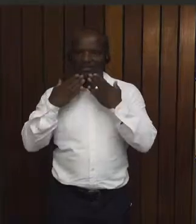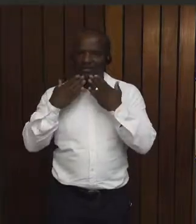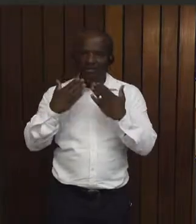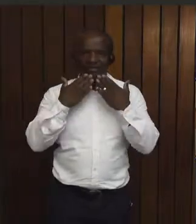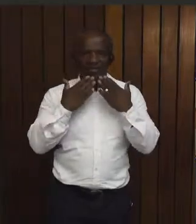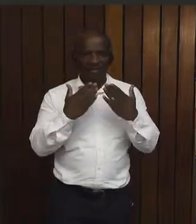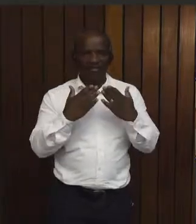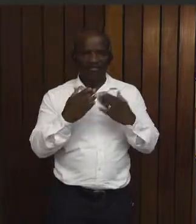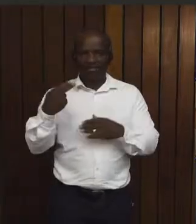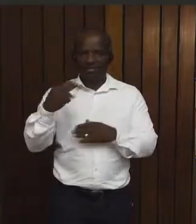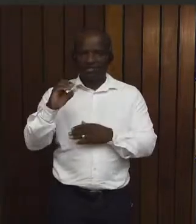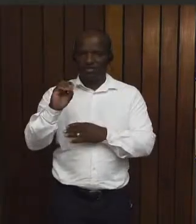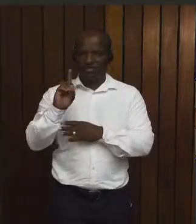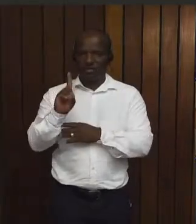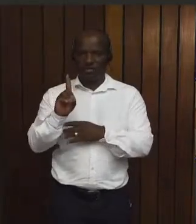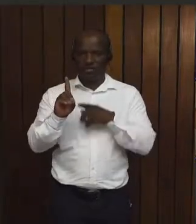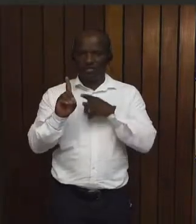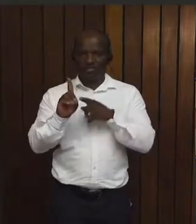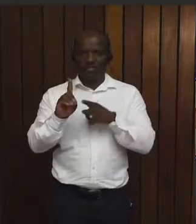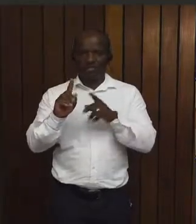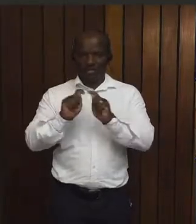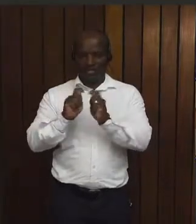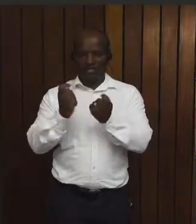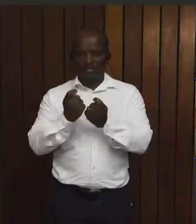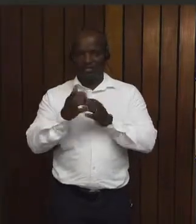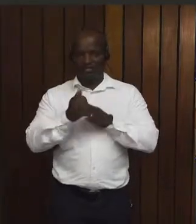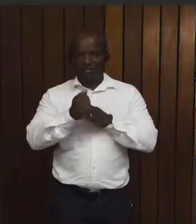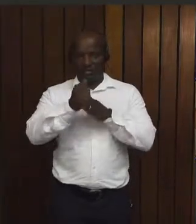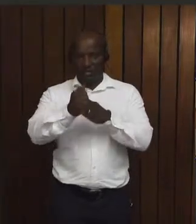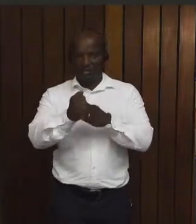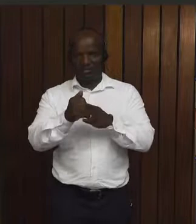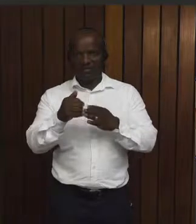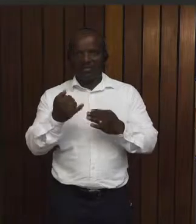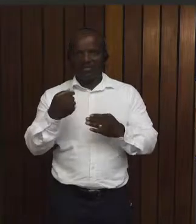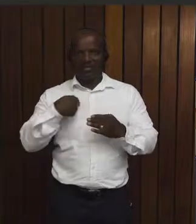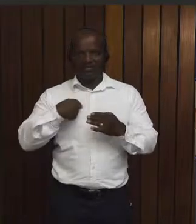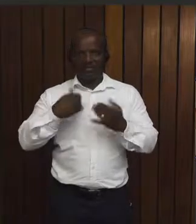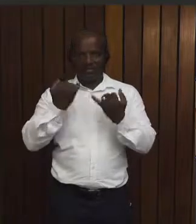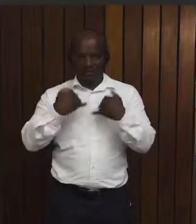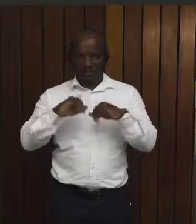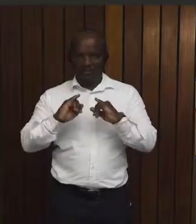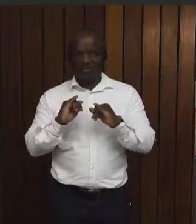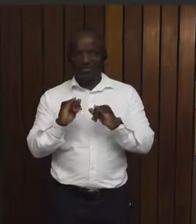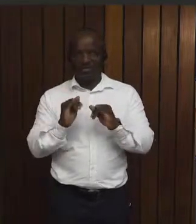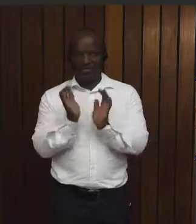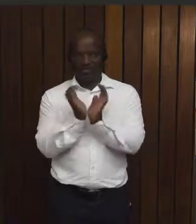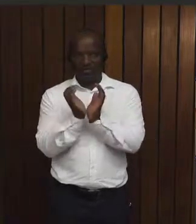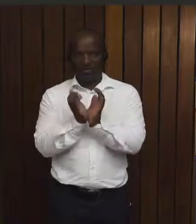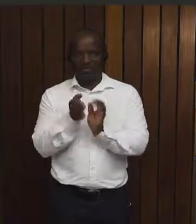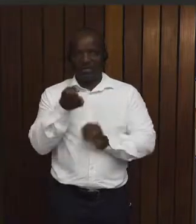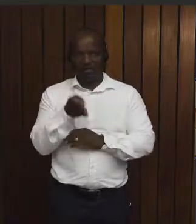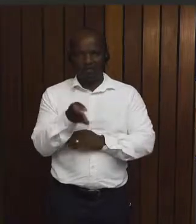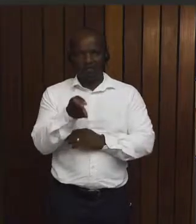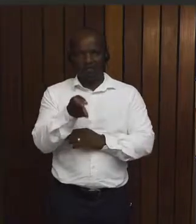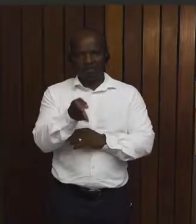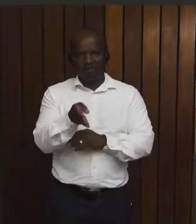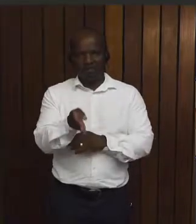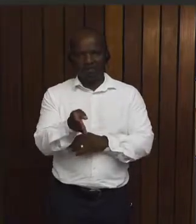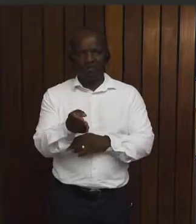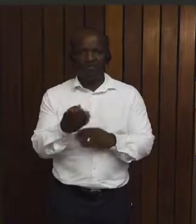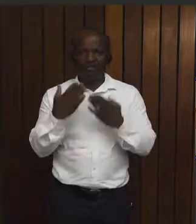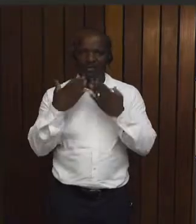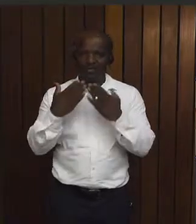to the HOD. He will lead our team, and I'll still be in the meeting. I'll listen to the discussions whilst we do work. Thank you very